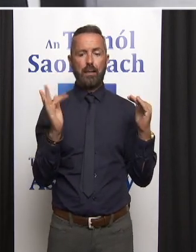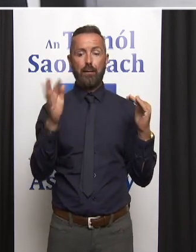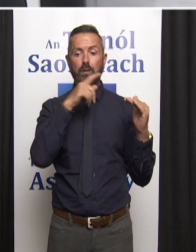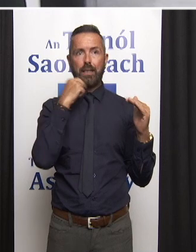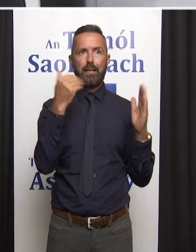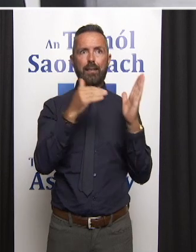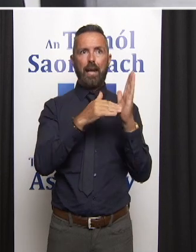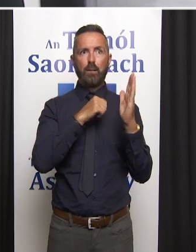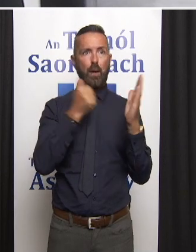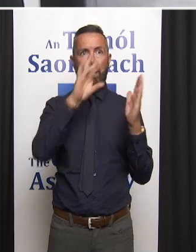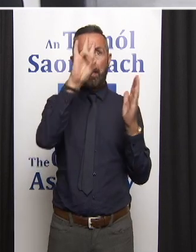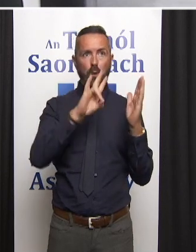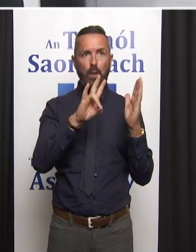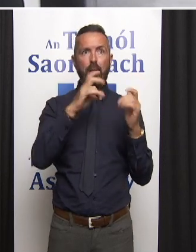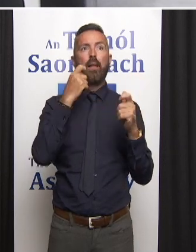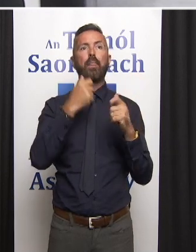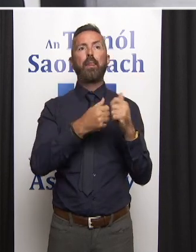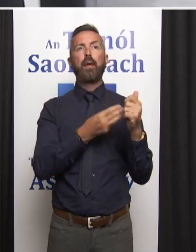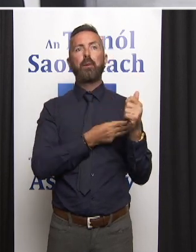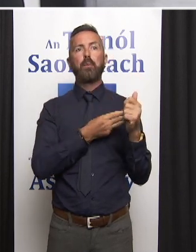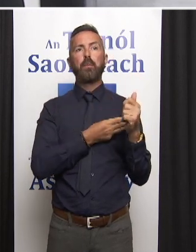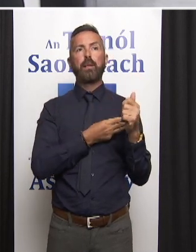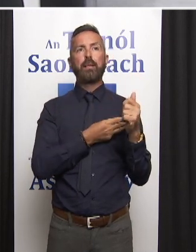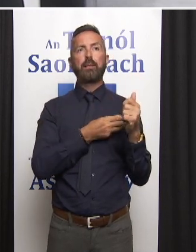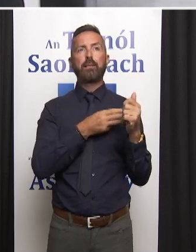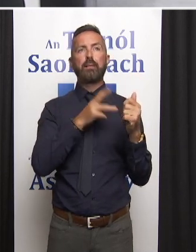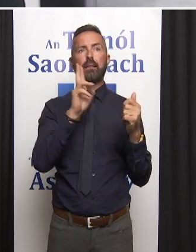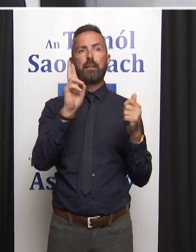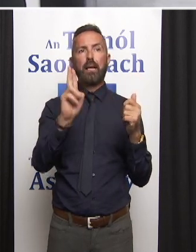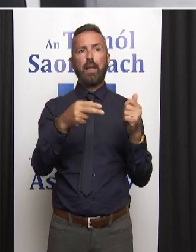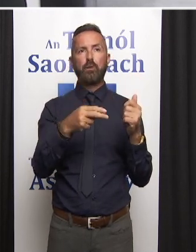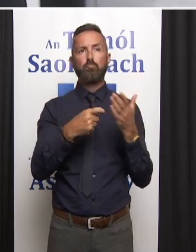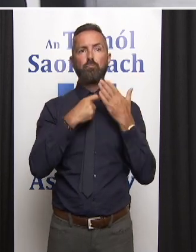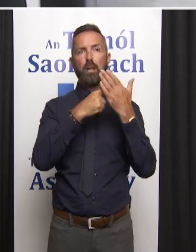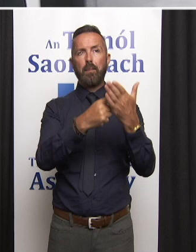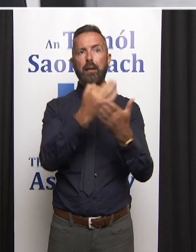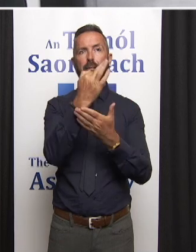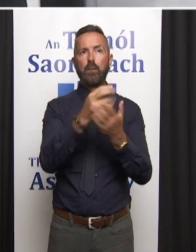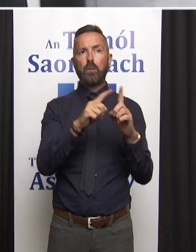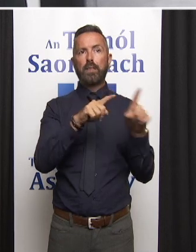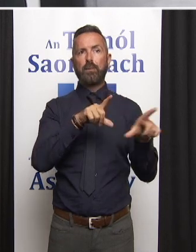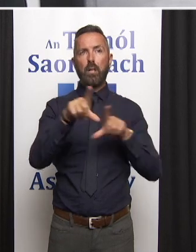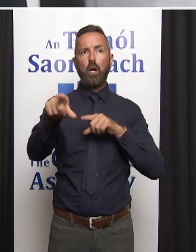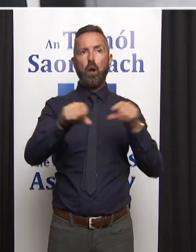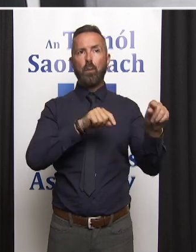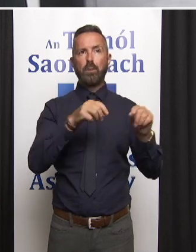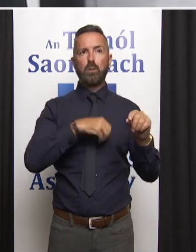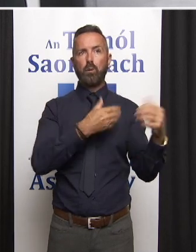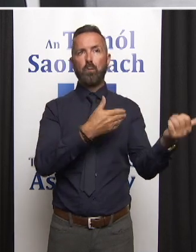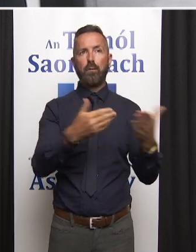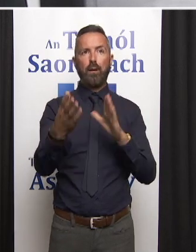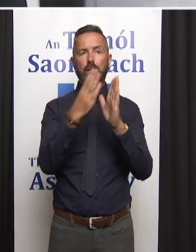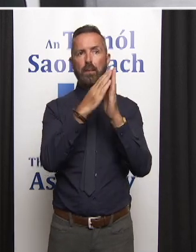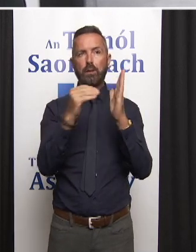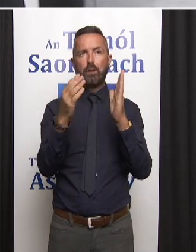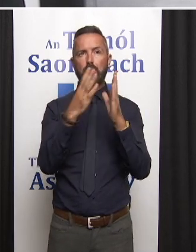to any of the questions, then we can suggest a number of different options to provide a solution in